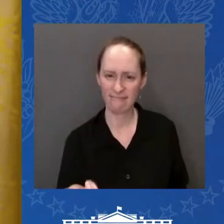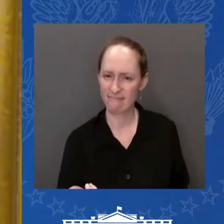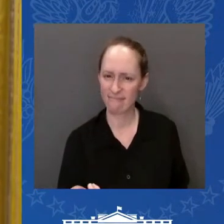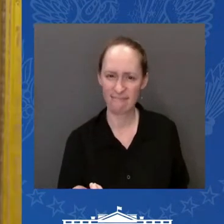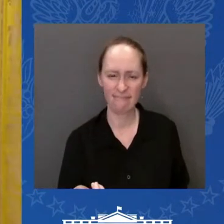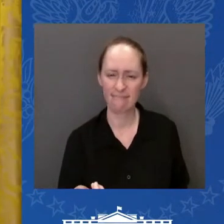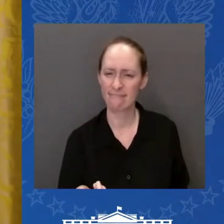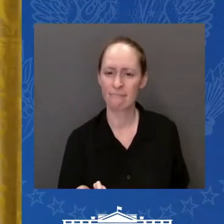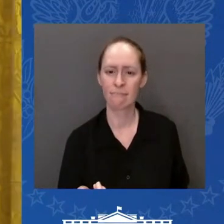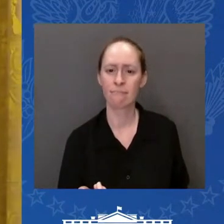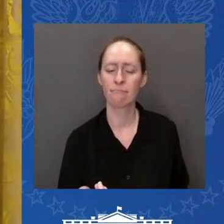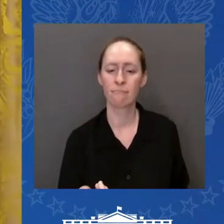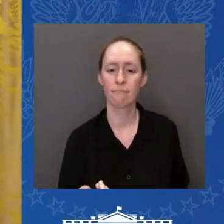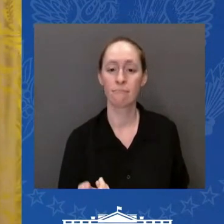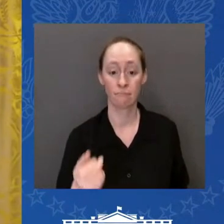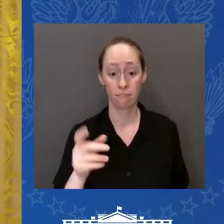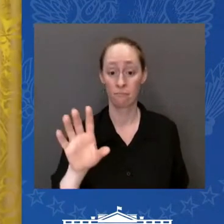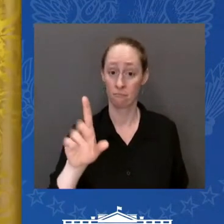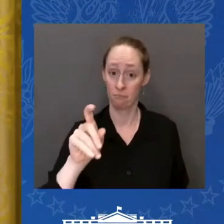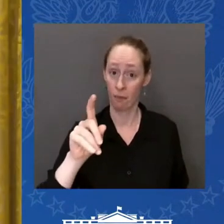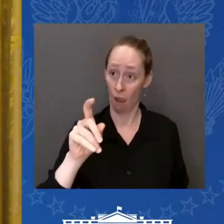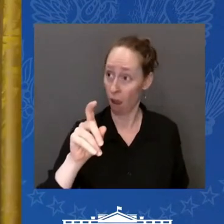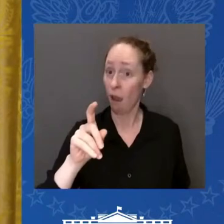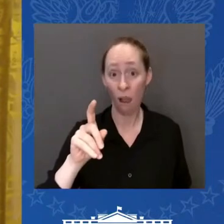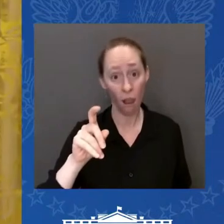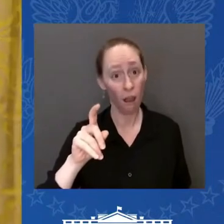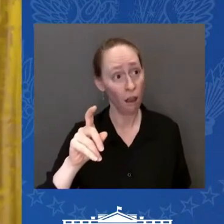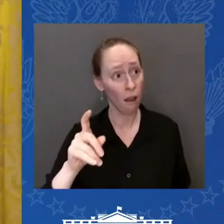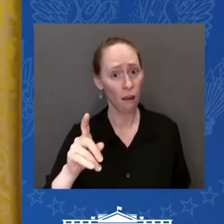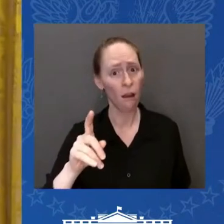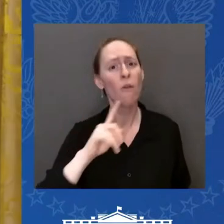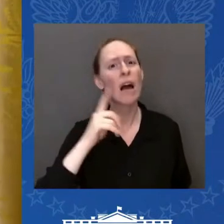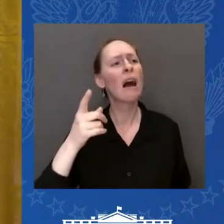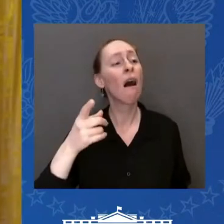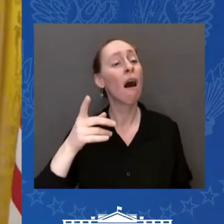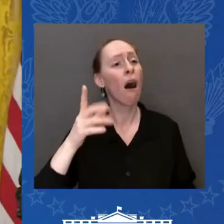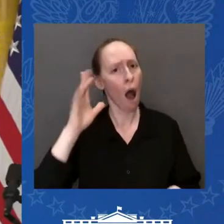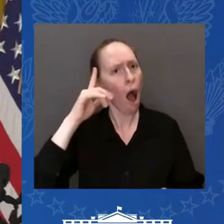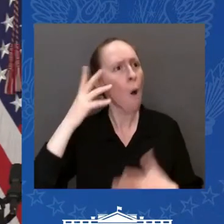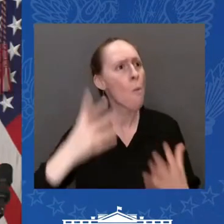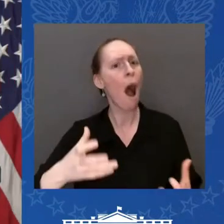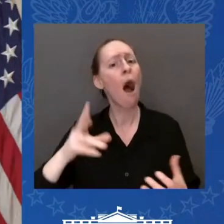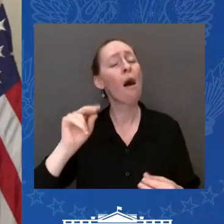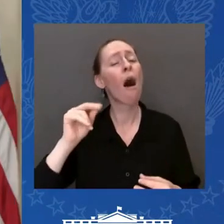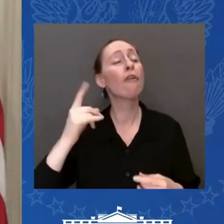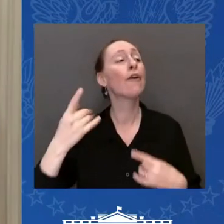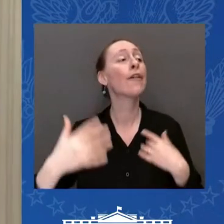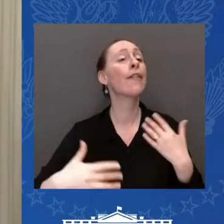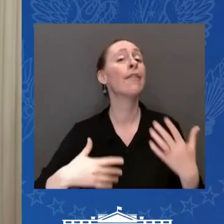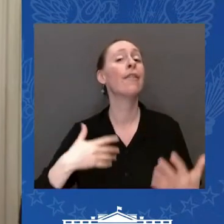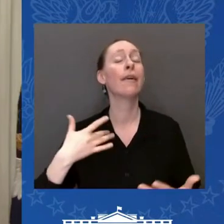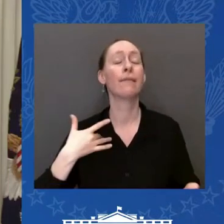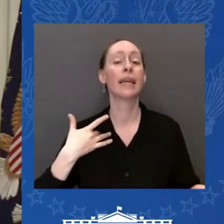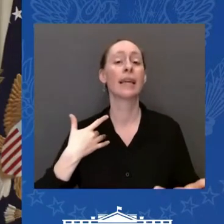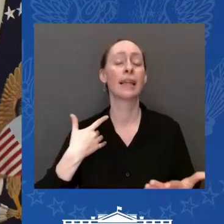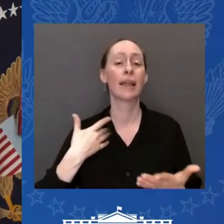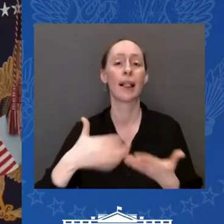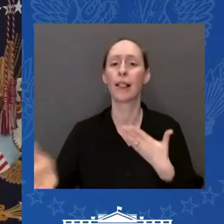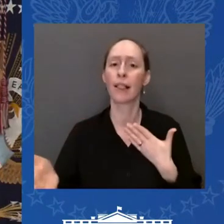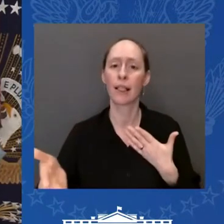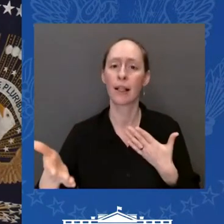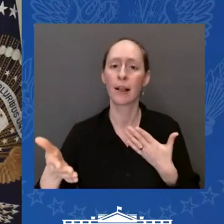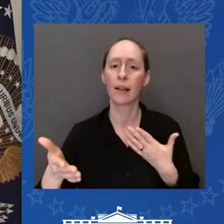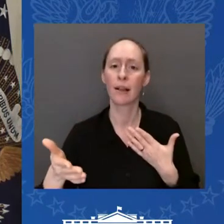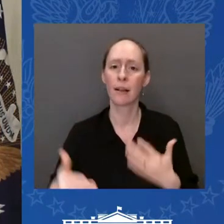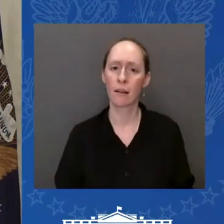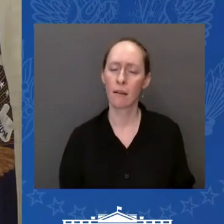us. And the way in which we've changed the way we dealt with corporate law, a whole range of things. But we're changing it. And